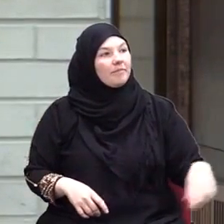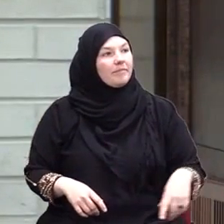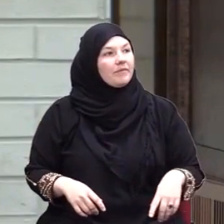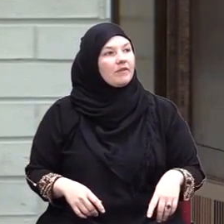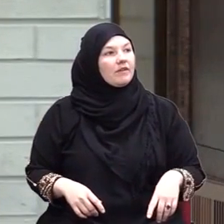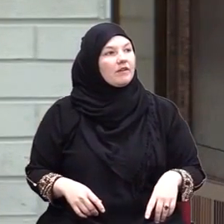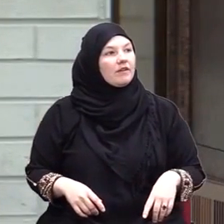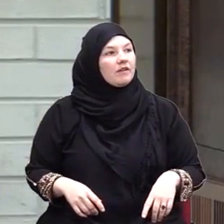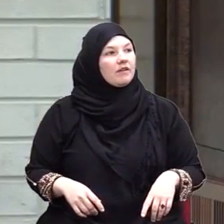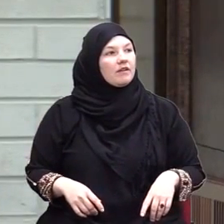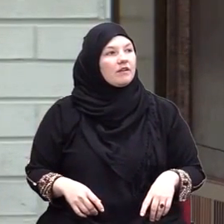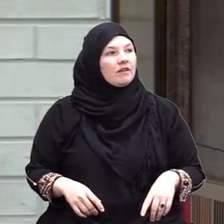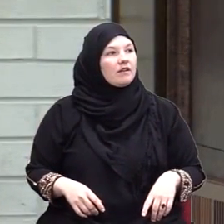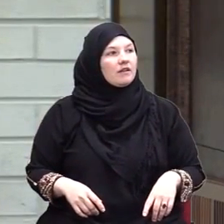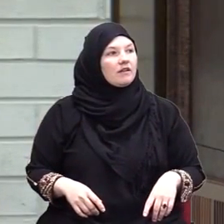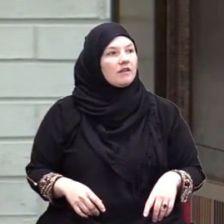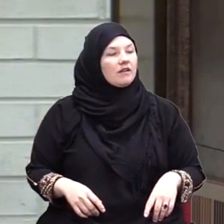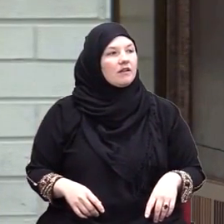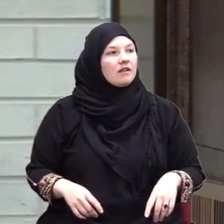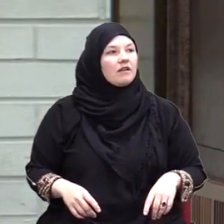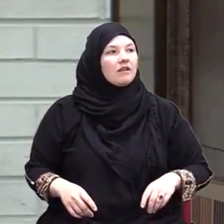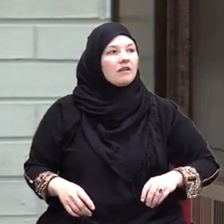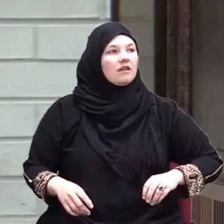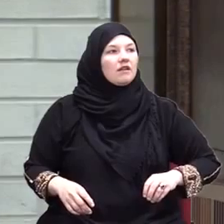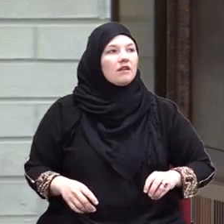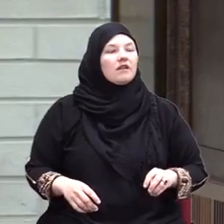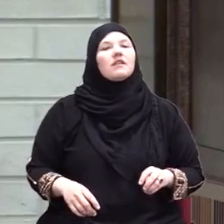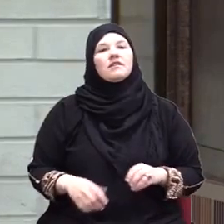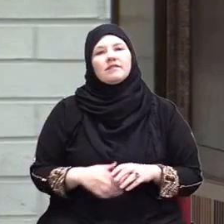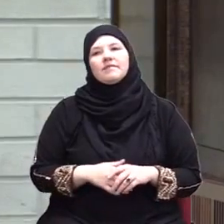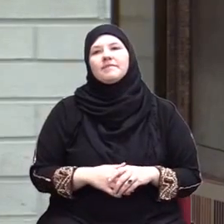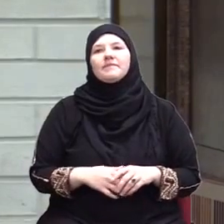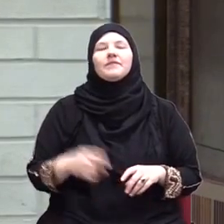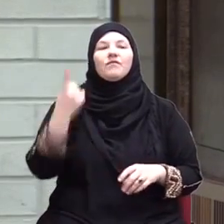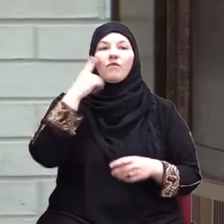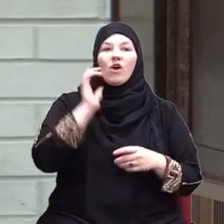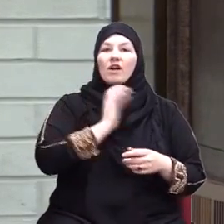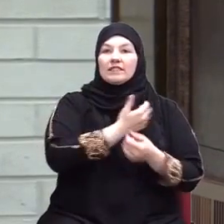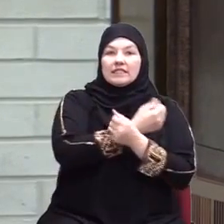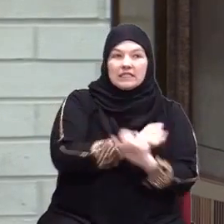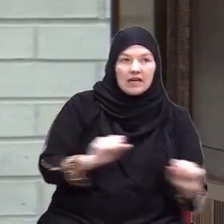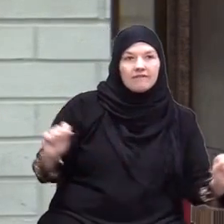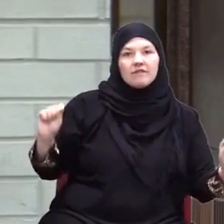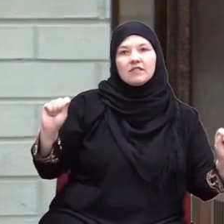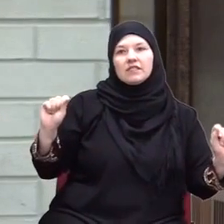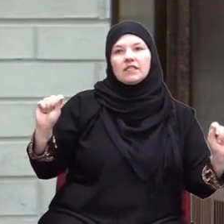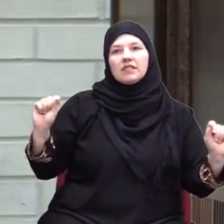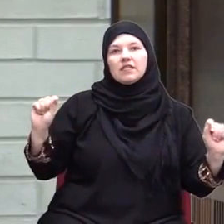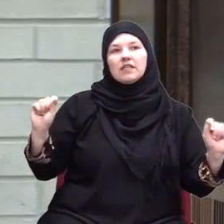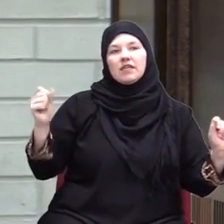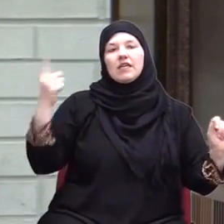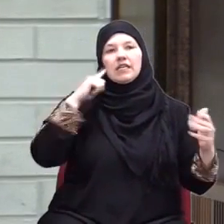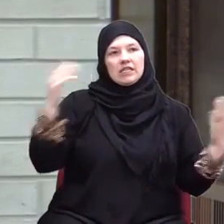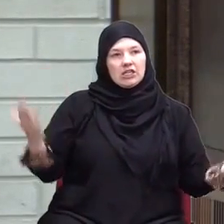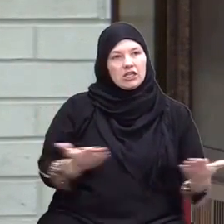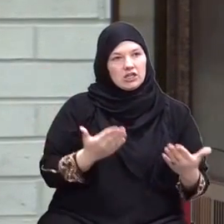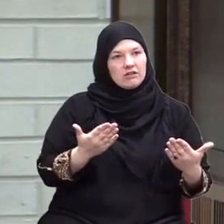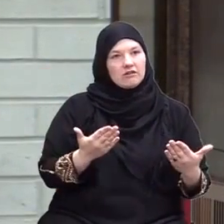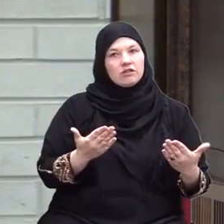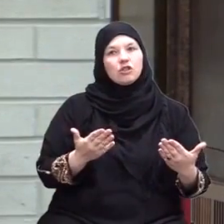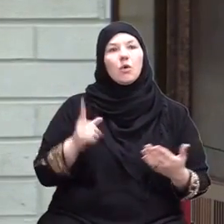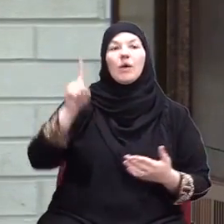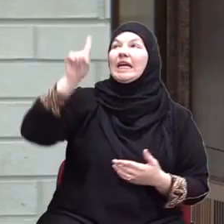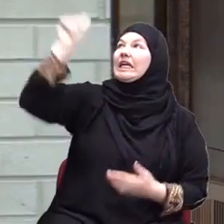our survival, for our living, for our safety, and for our fate in the hereafter. So